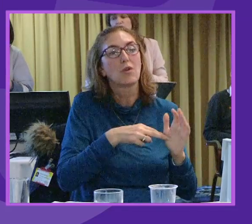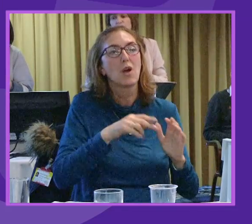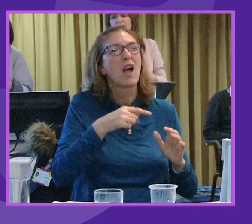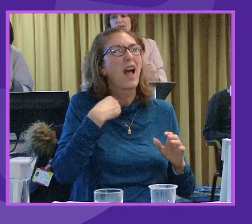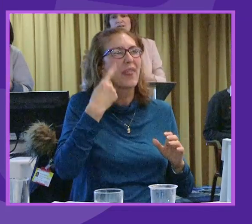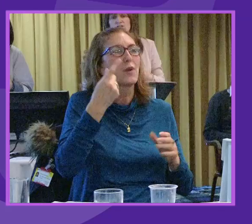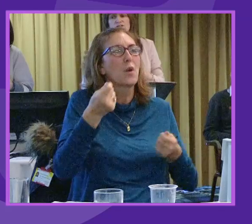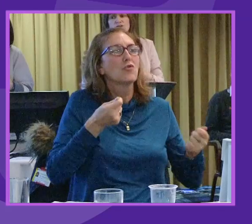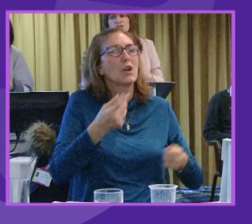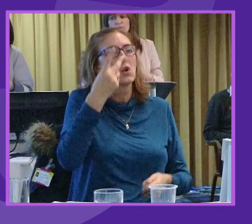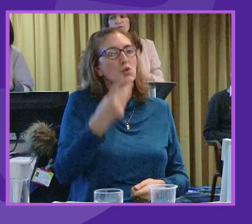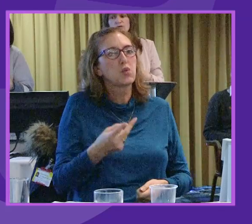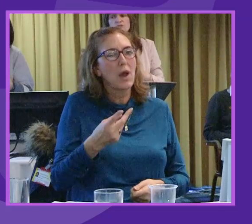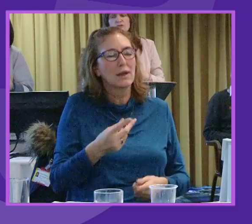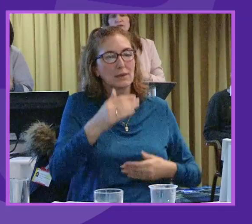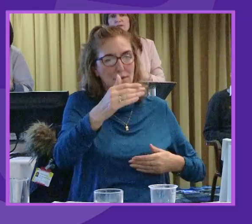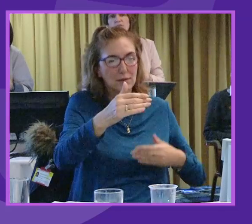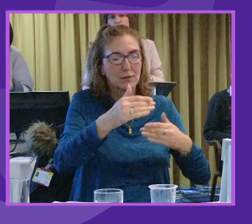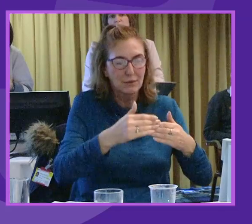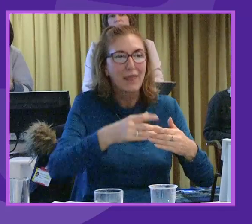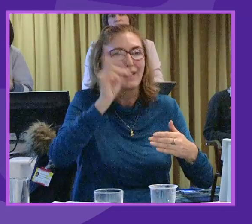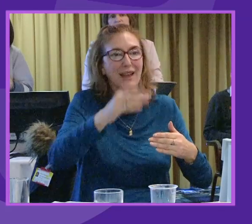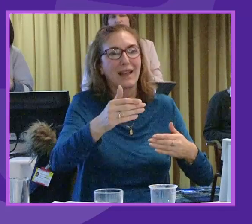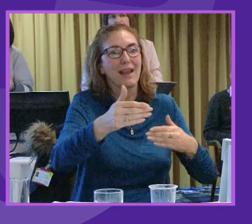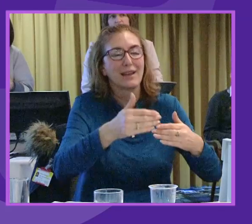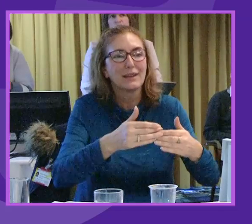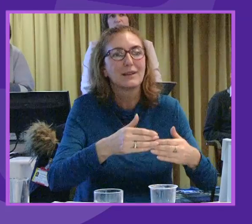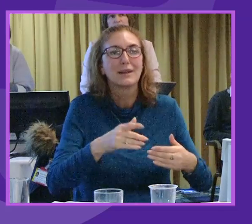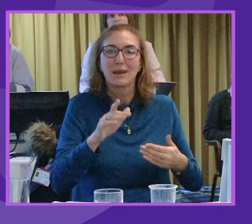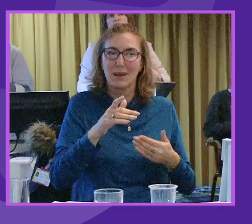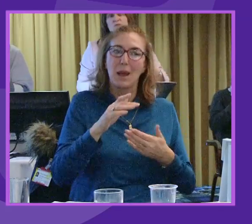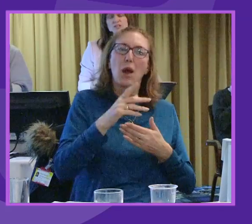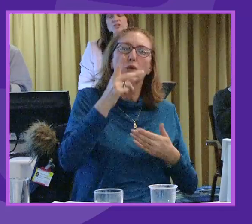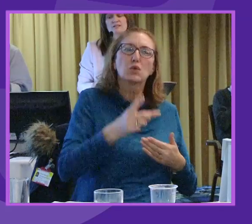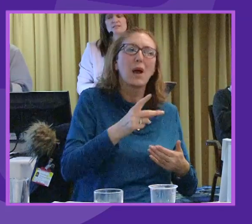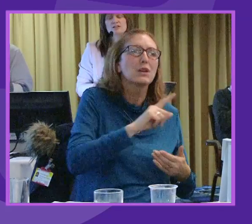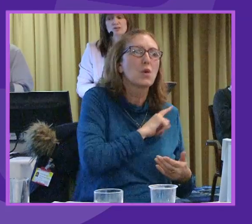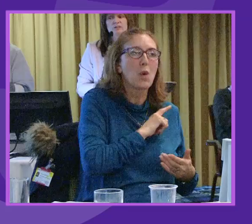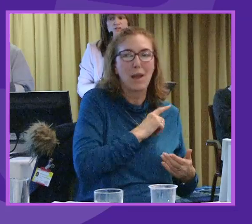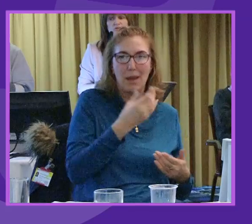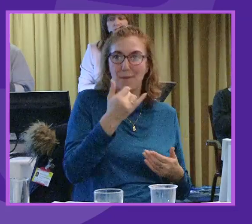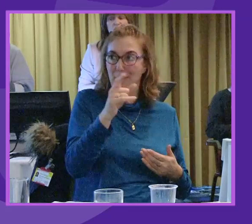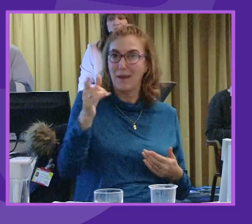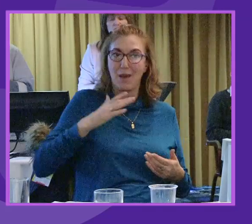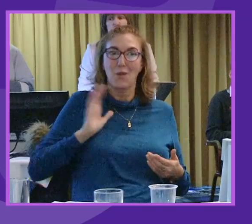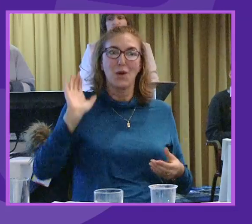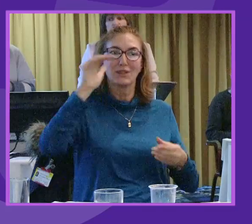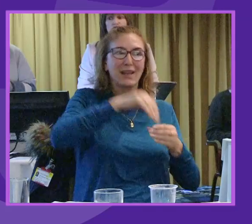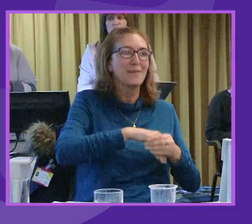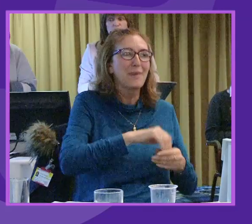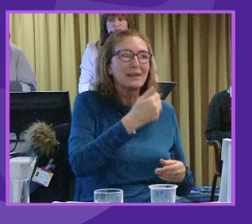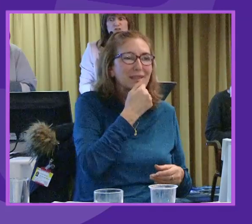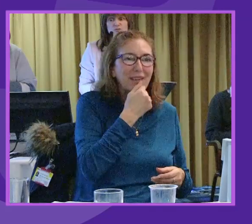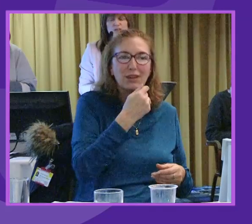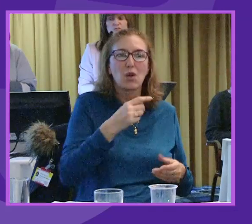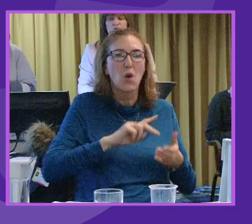probably twice, so that organisations can support those people from their organisations who are